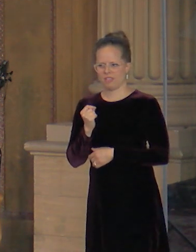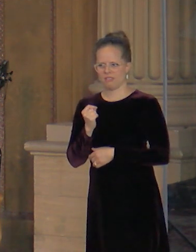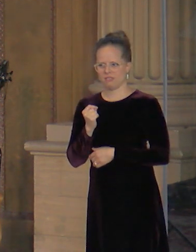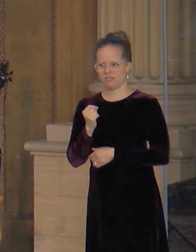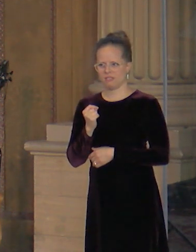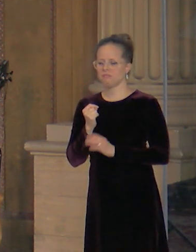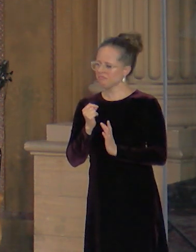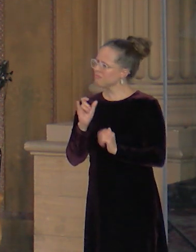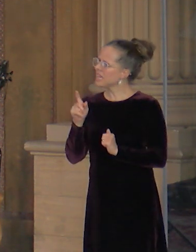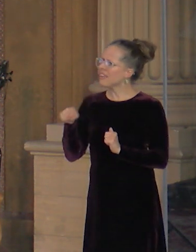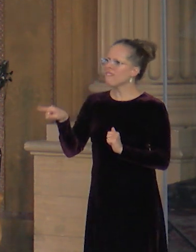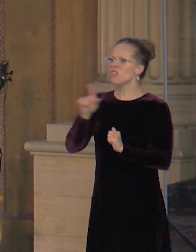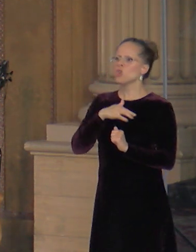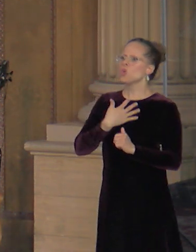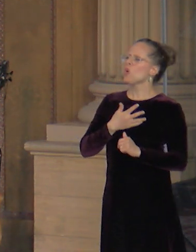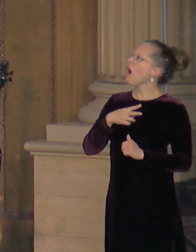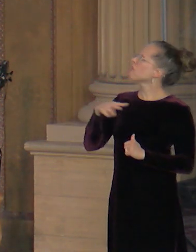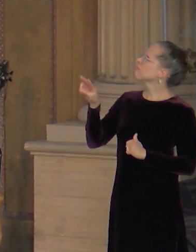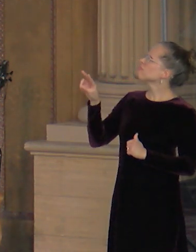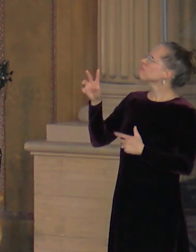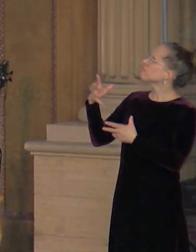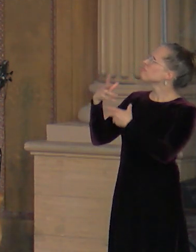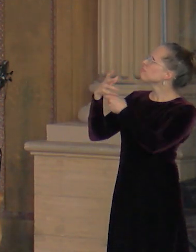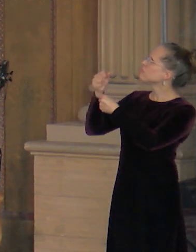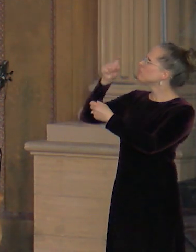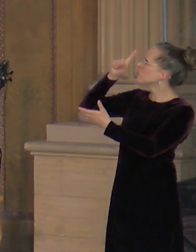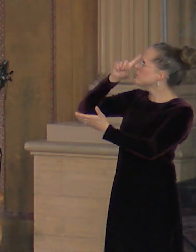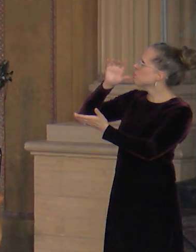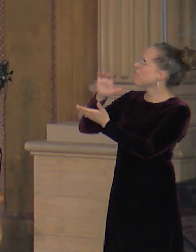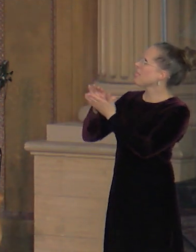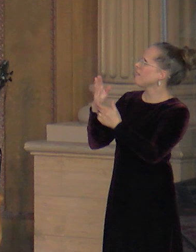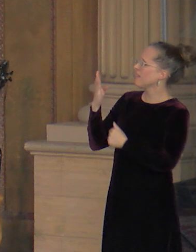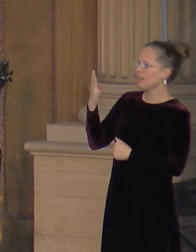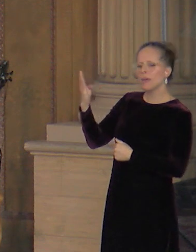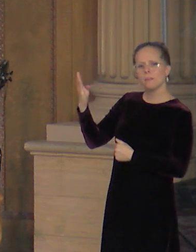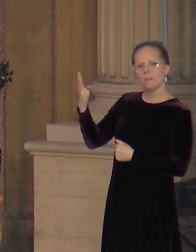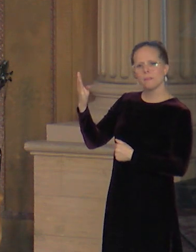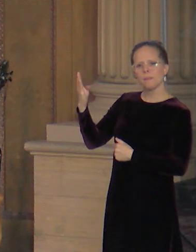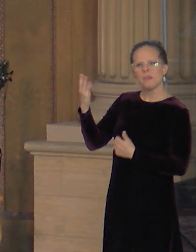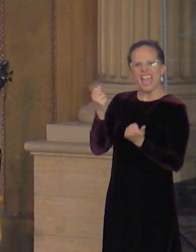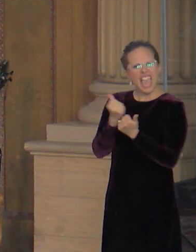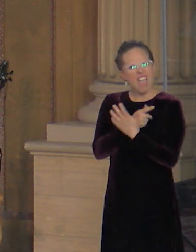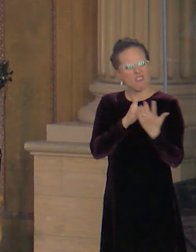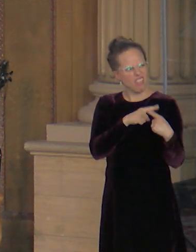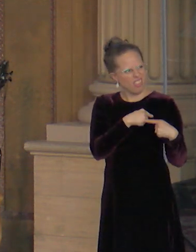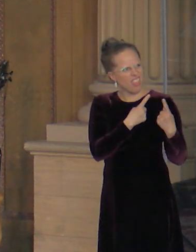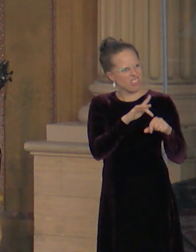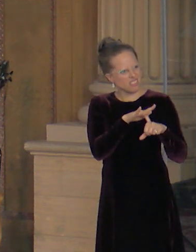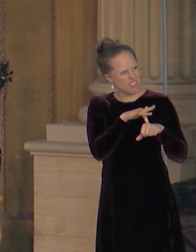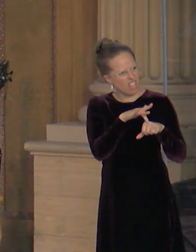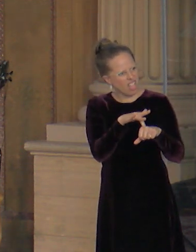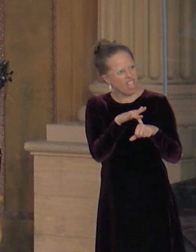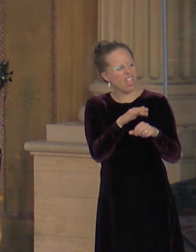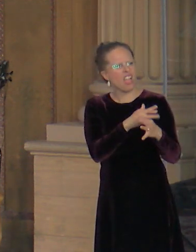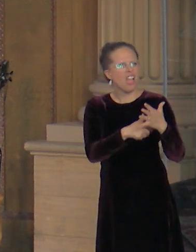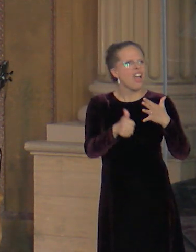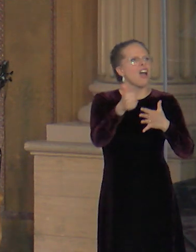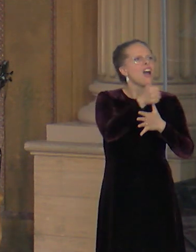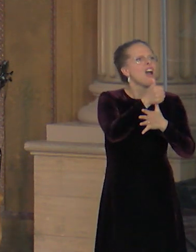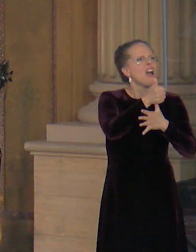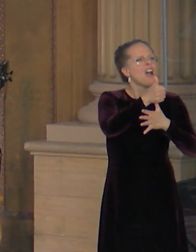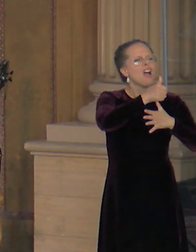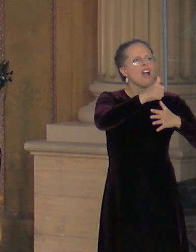believe in him if you'll trust in him if you'll turn from what was driving you before if you'll turn from whatever was ultimate to you before and make Jesus